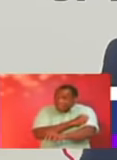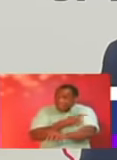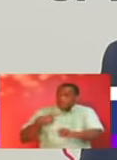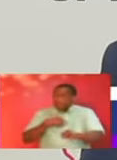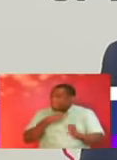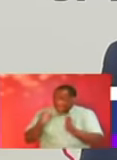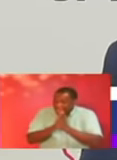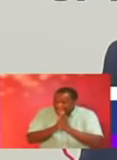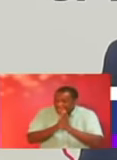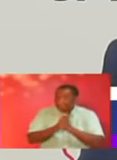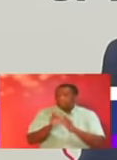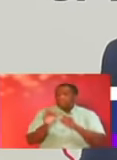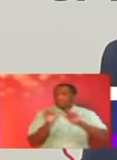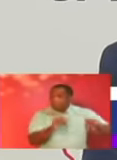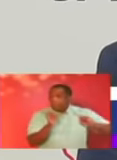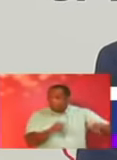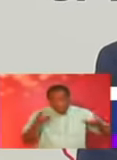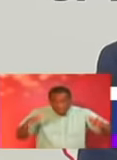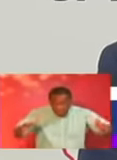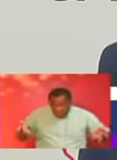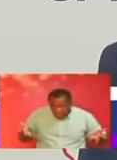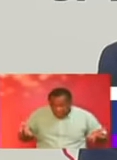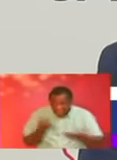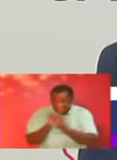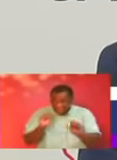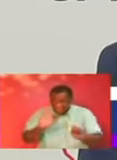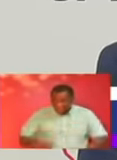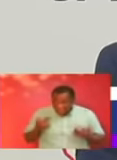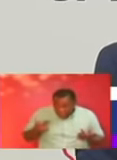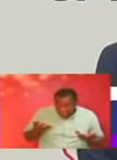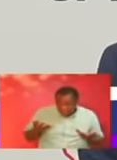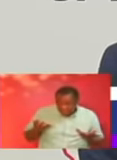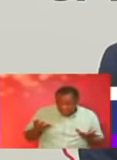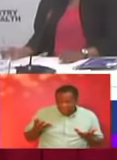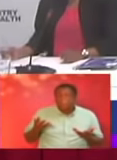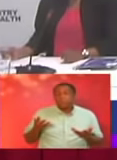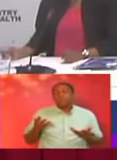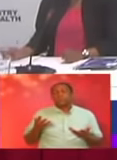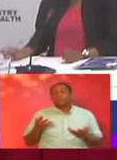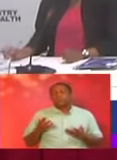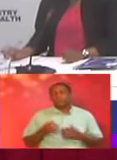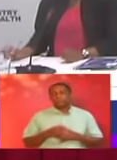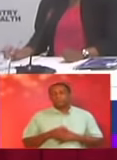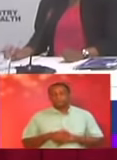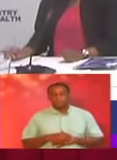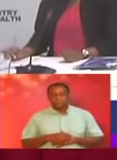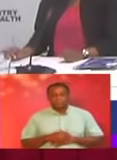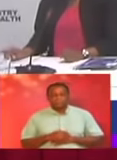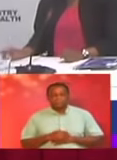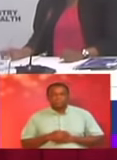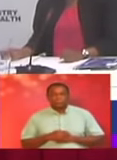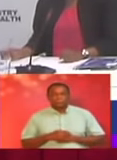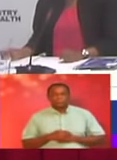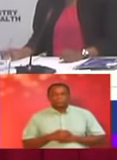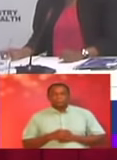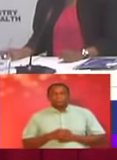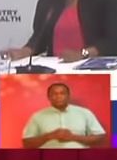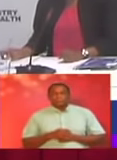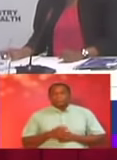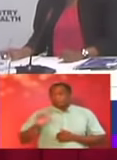advantage of it. It may save your life. Thank you very much for your question, Priya. Thank you very much. We go now to